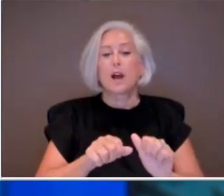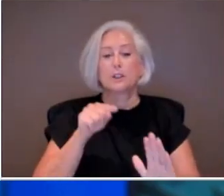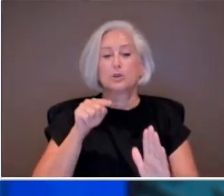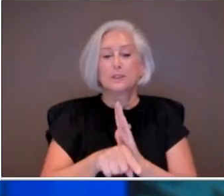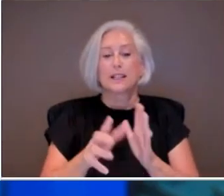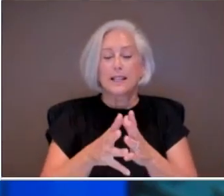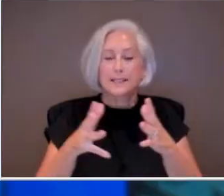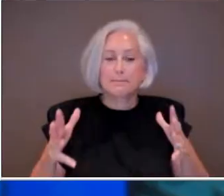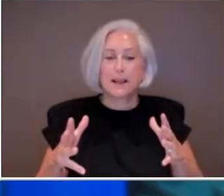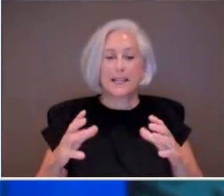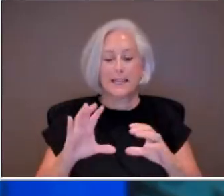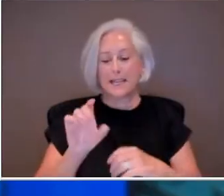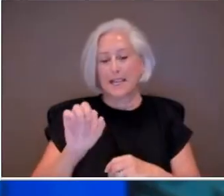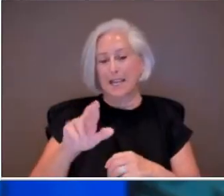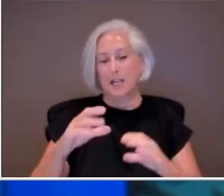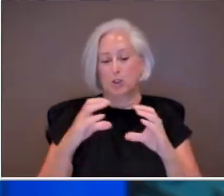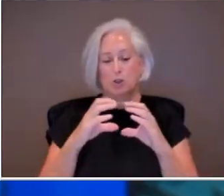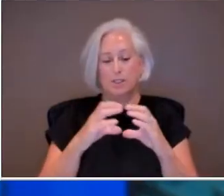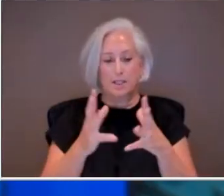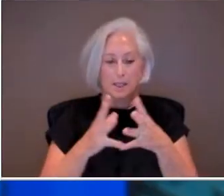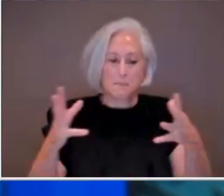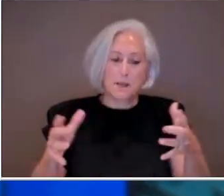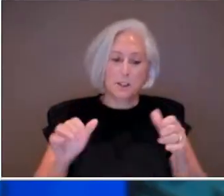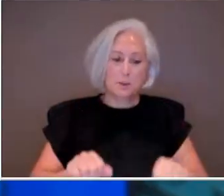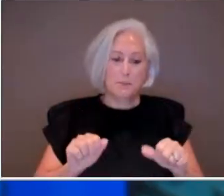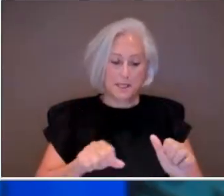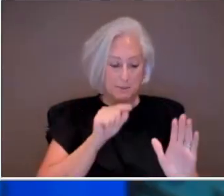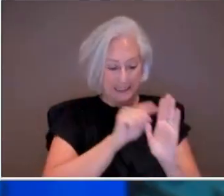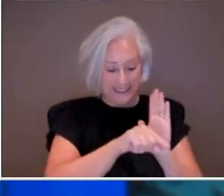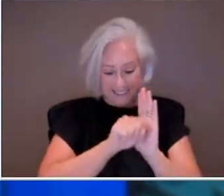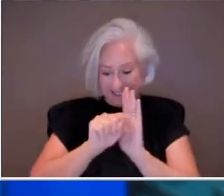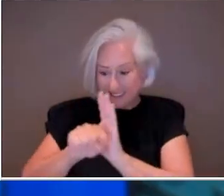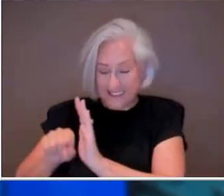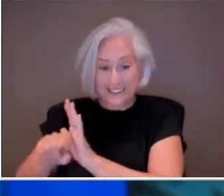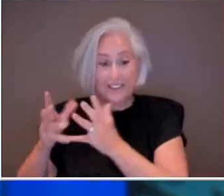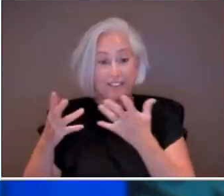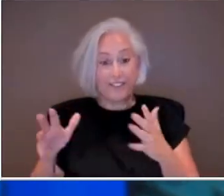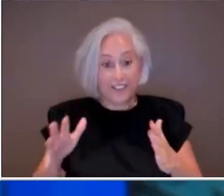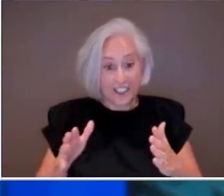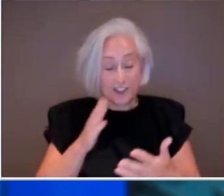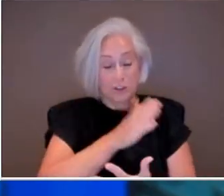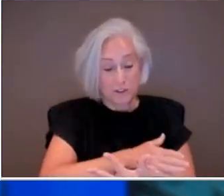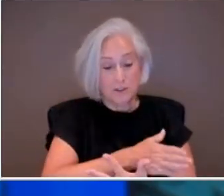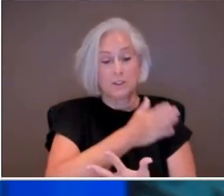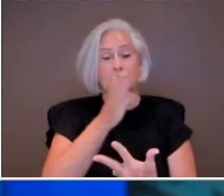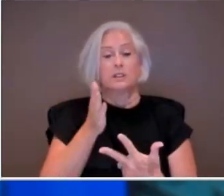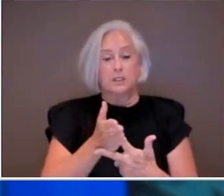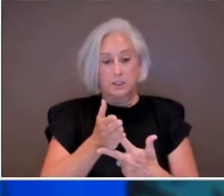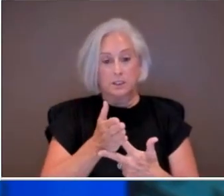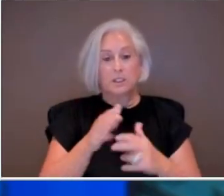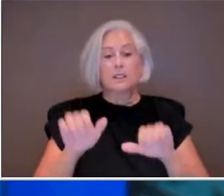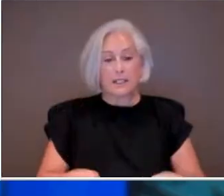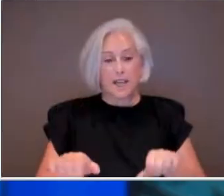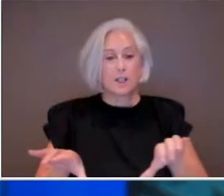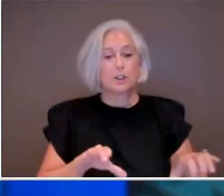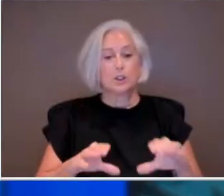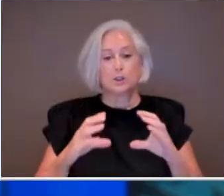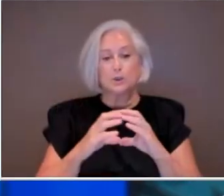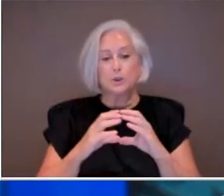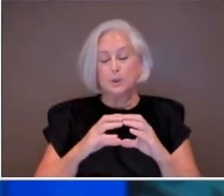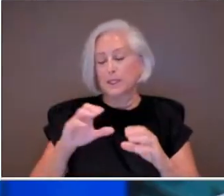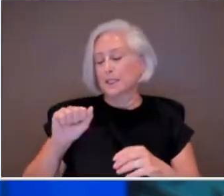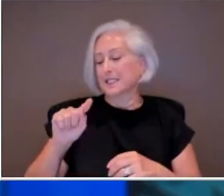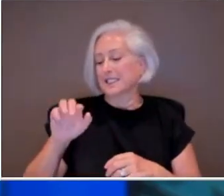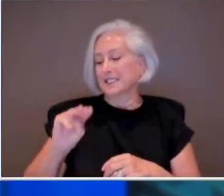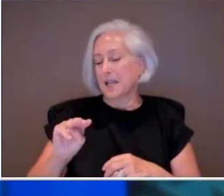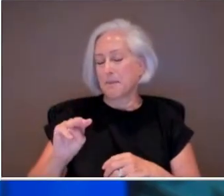much as possible, and then we move on to the next phase. In her case, she was eligible to what we call stem cell transplant, where we try to eliminate